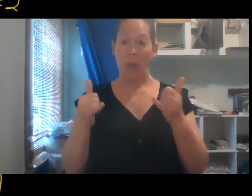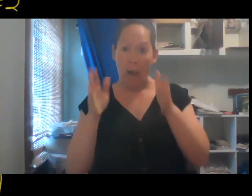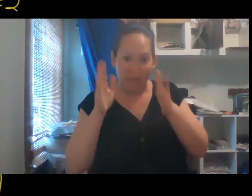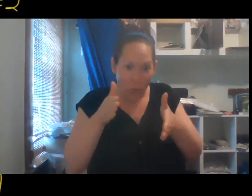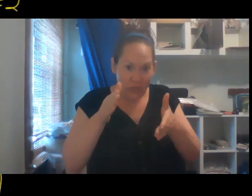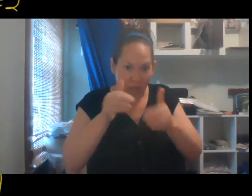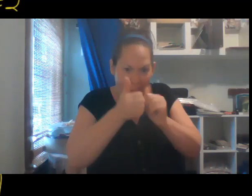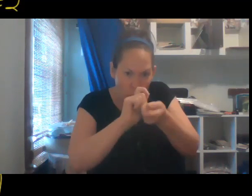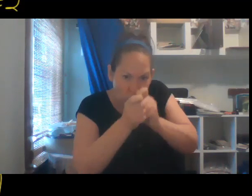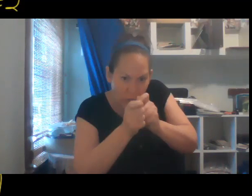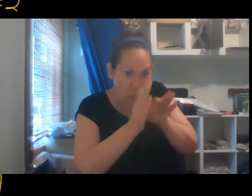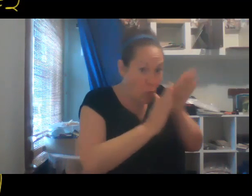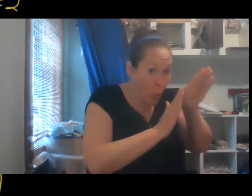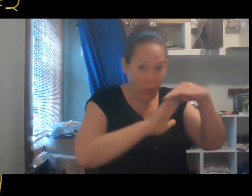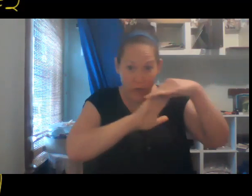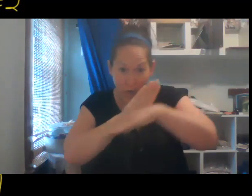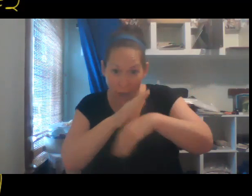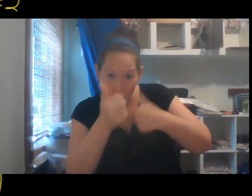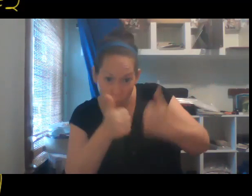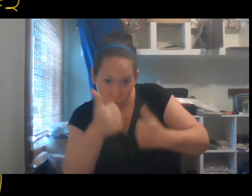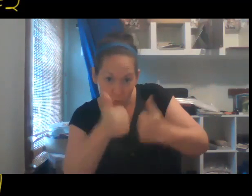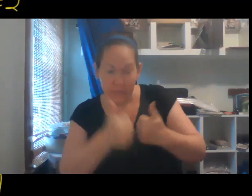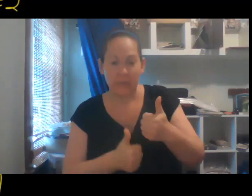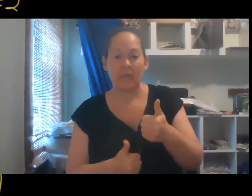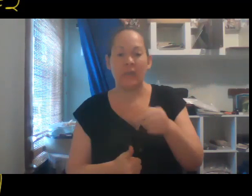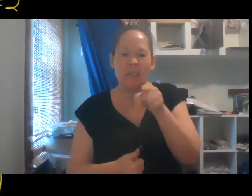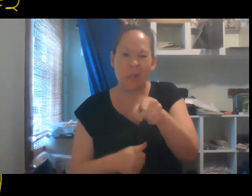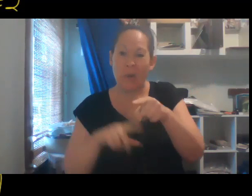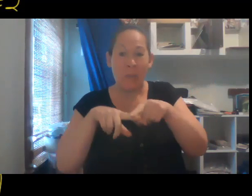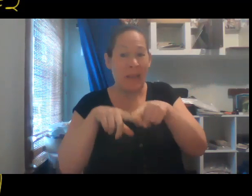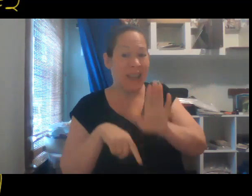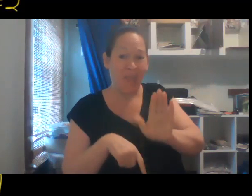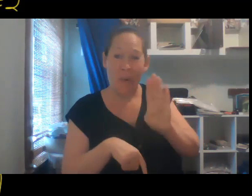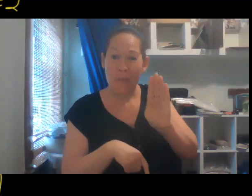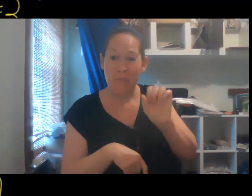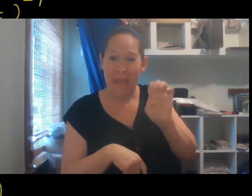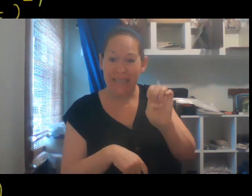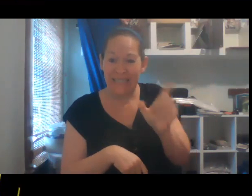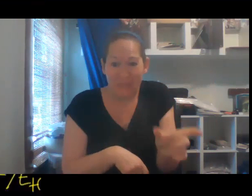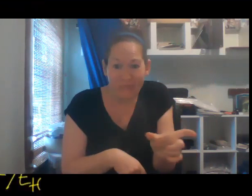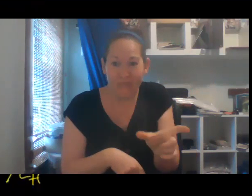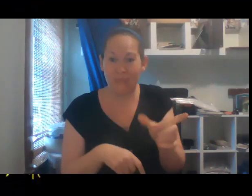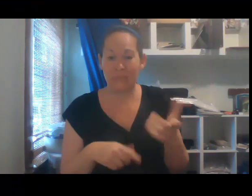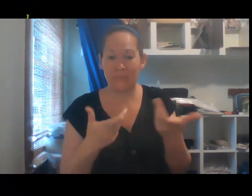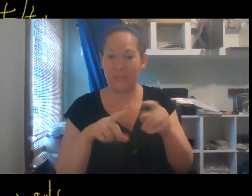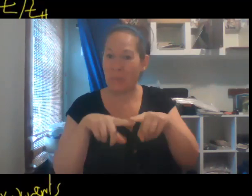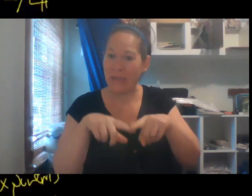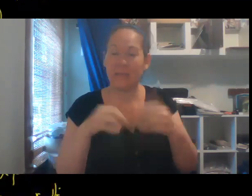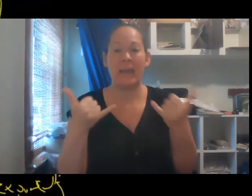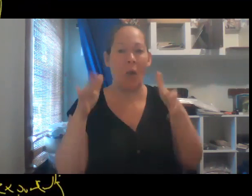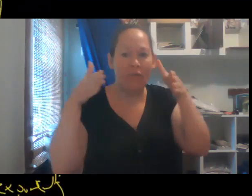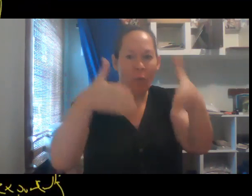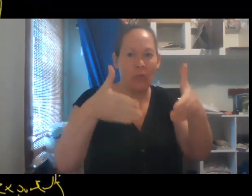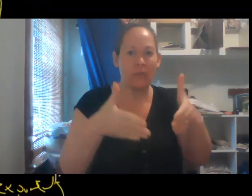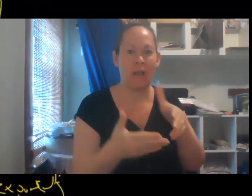exponential models are really useful for that. They strip things down to their base. All puns intended. And that's what I'm going to focus on next